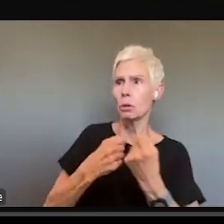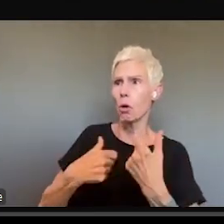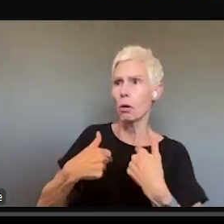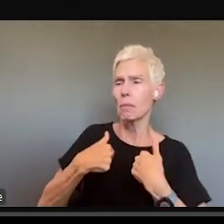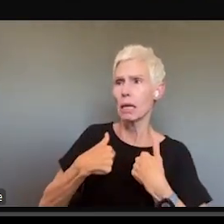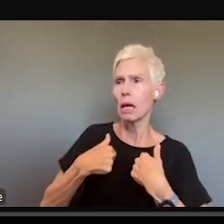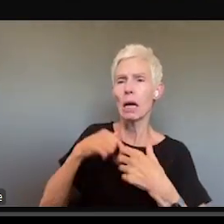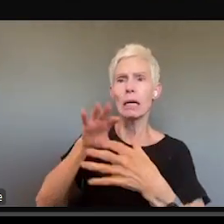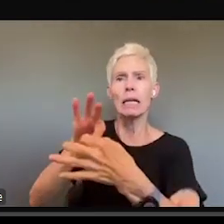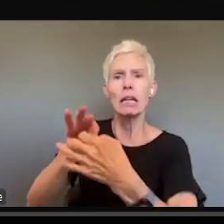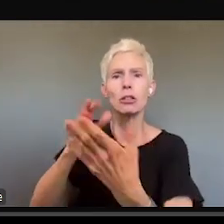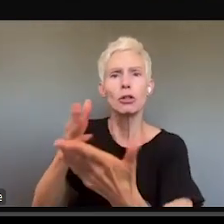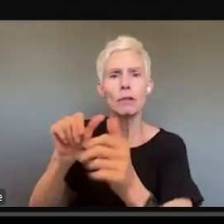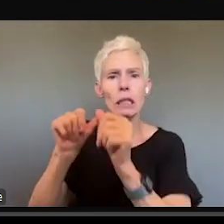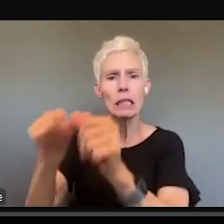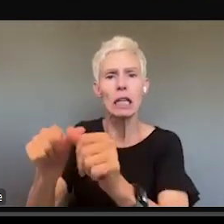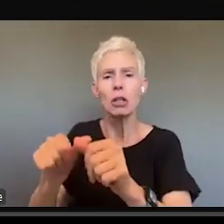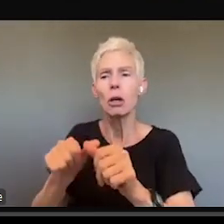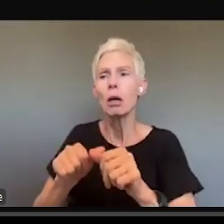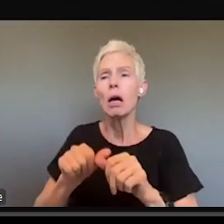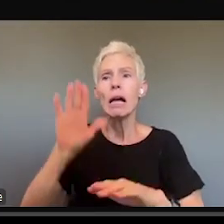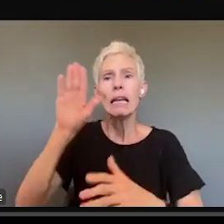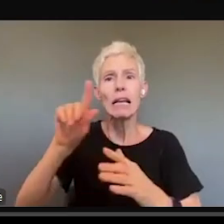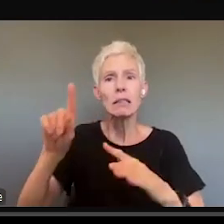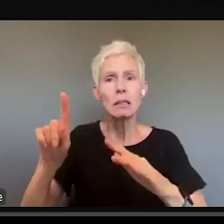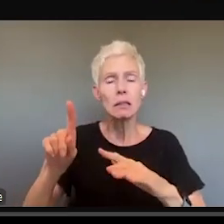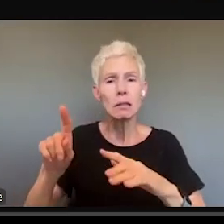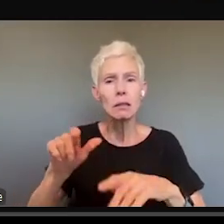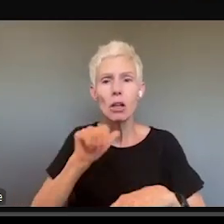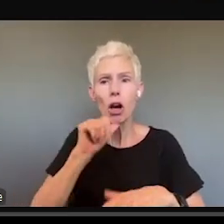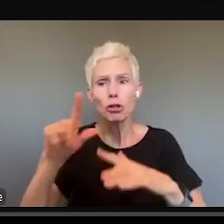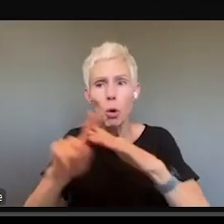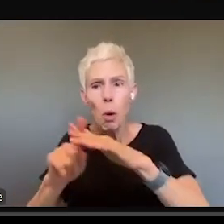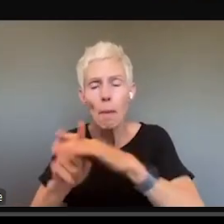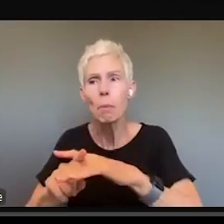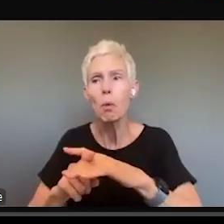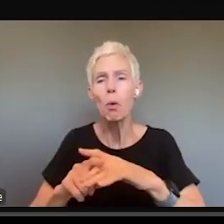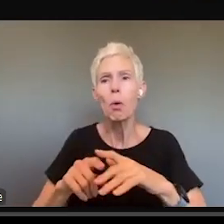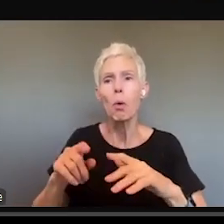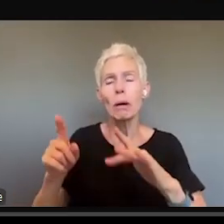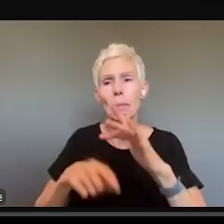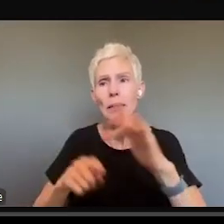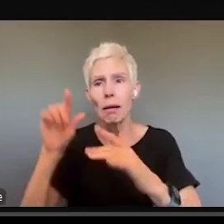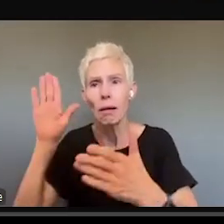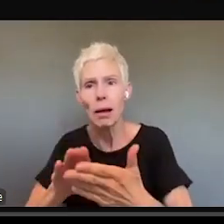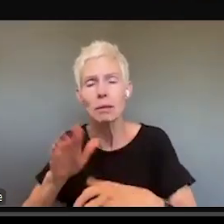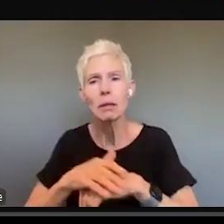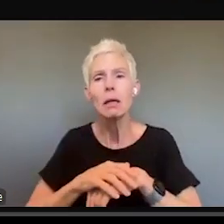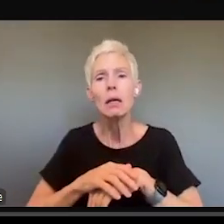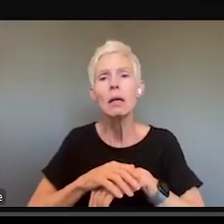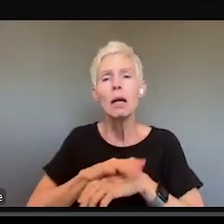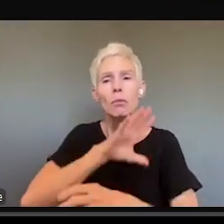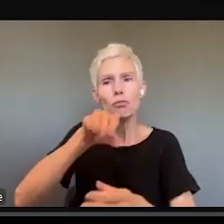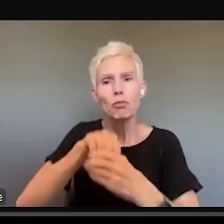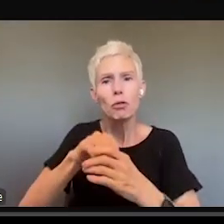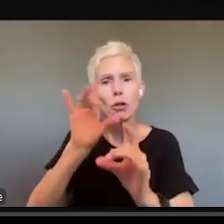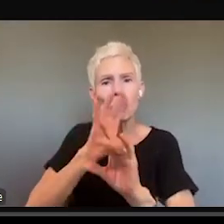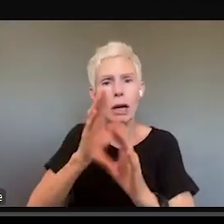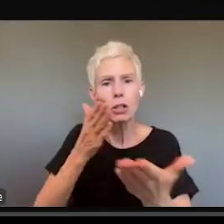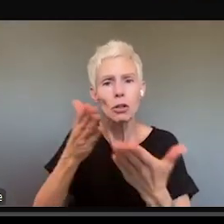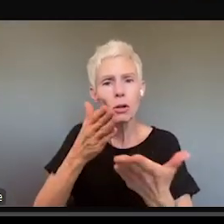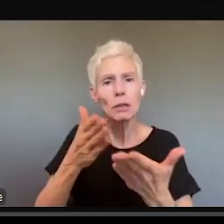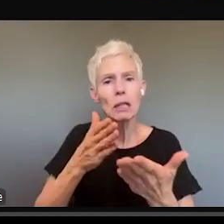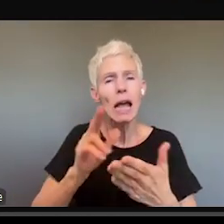services, reducing no-shows, disengagement, repeated crisis services. This means a better utilization of